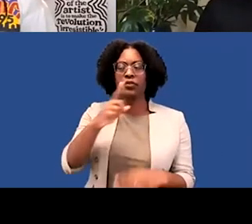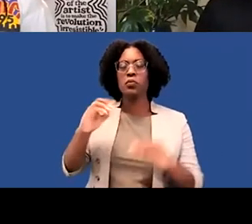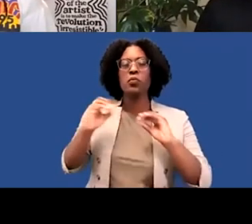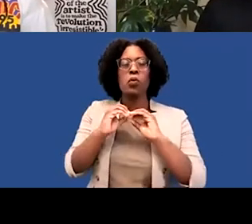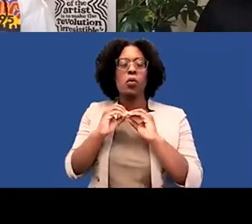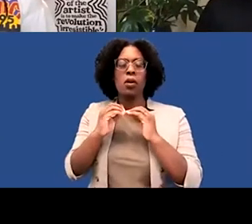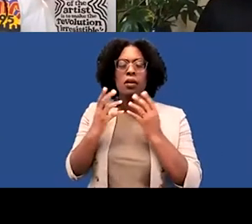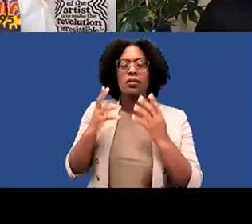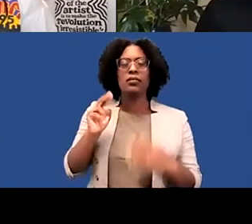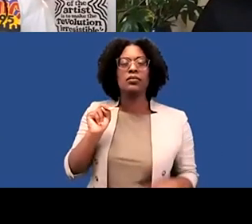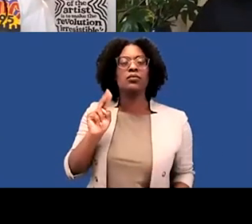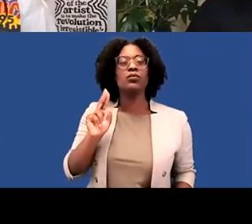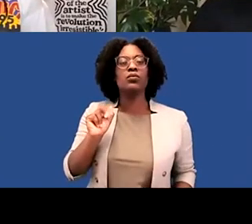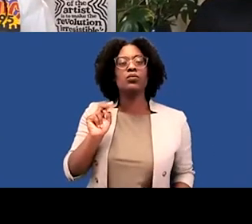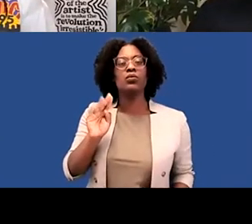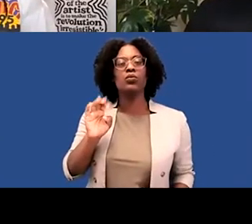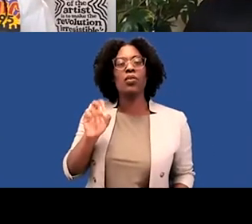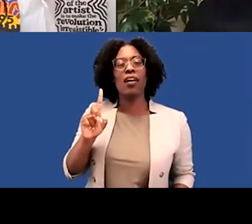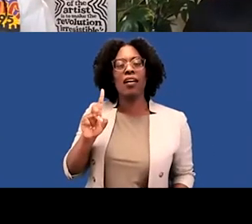more